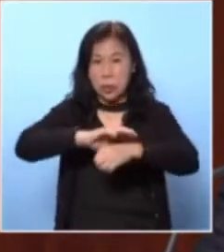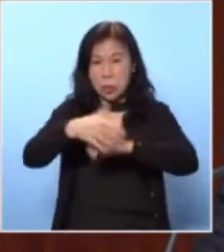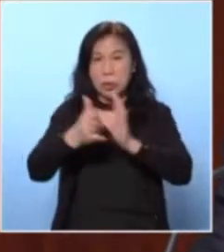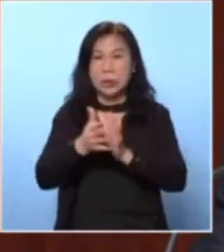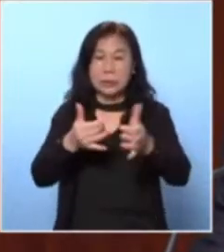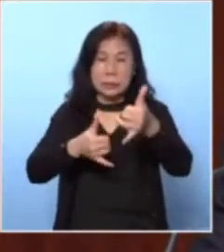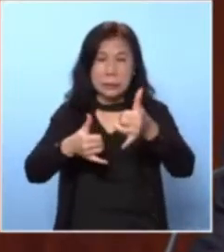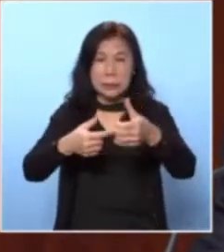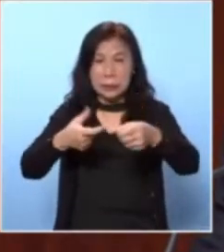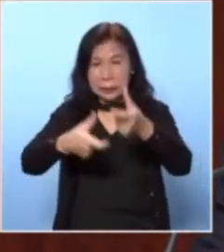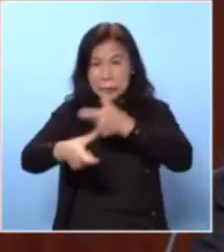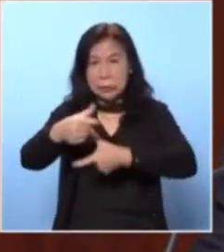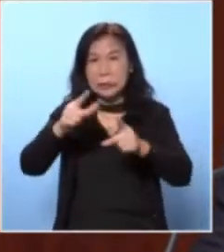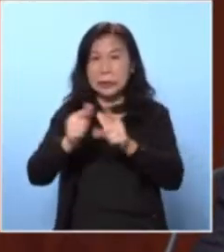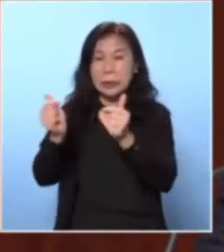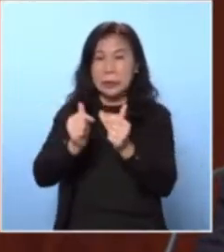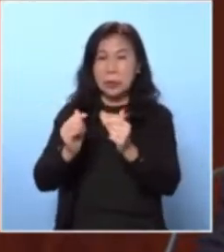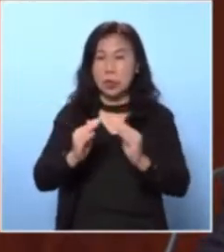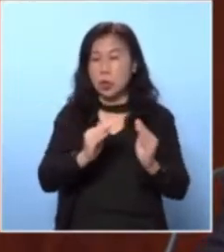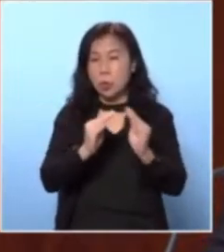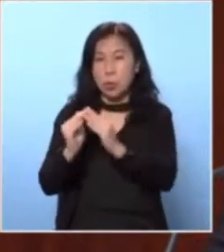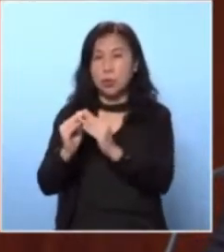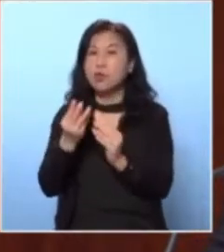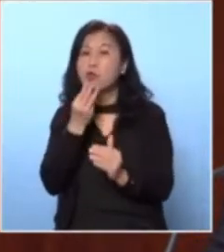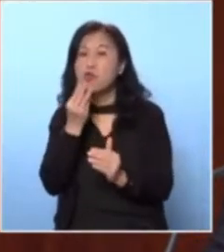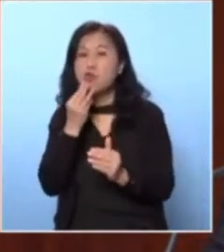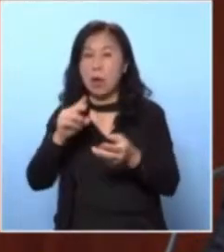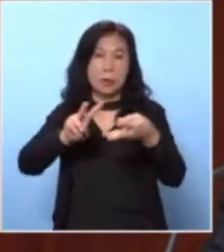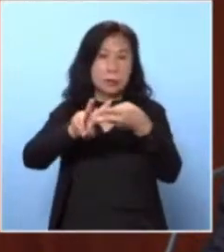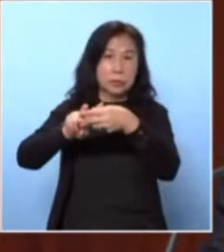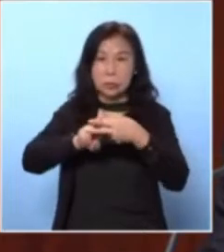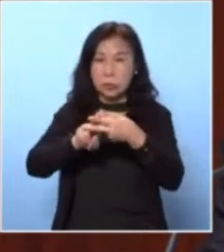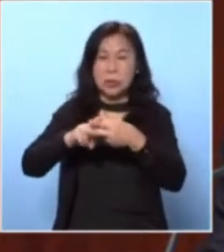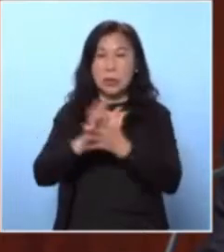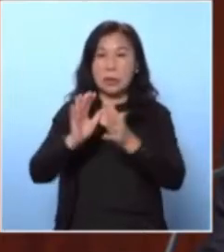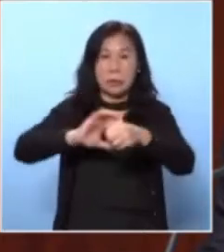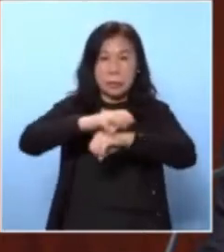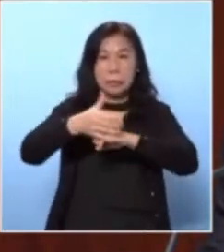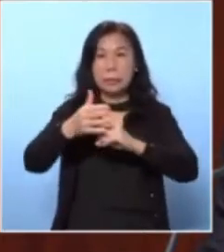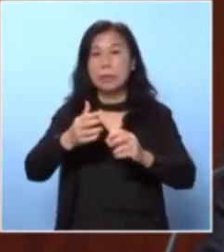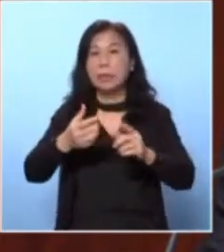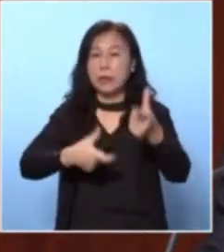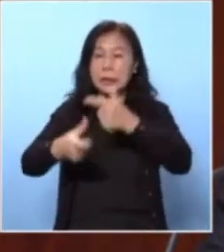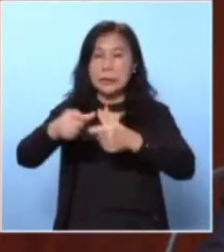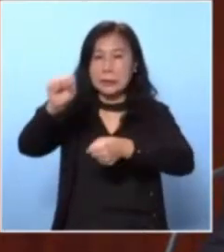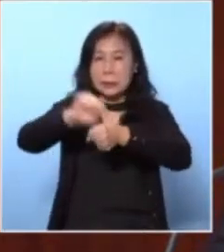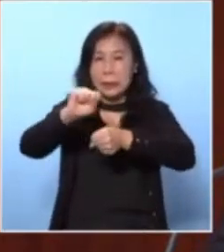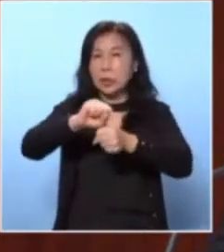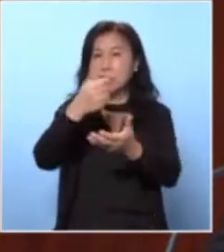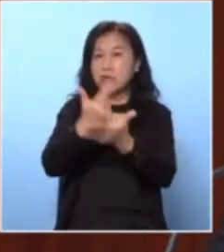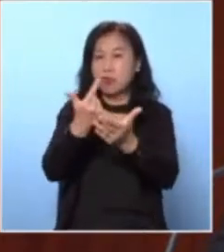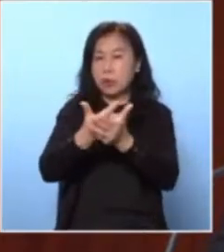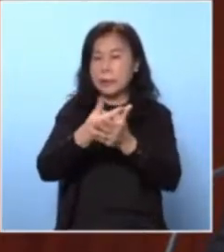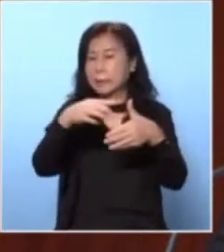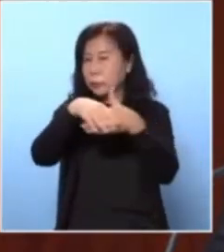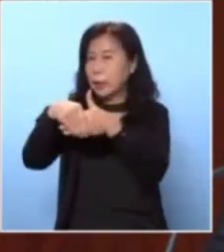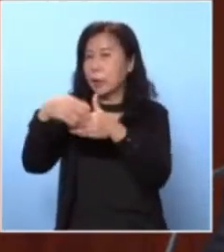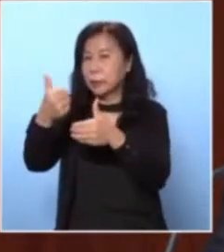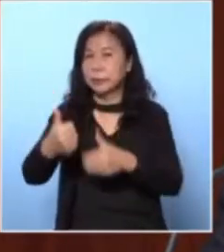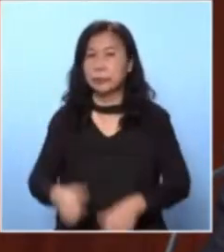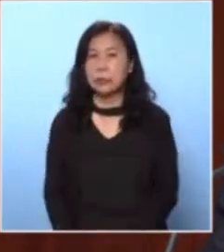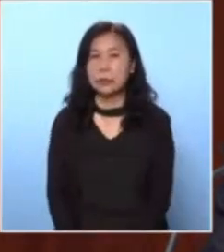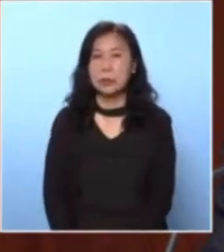The global economic shift to the east will continue, and Asia will remain an important driver of global economic